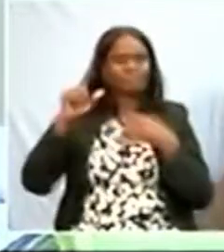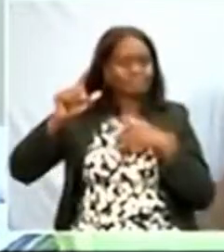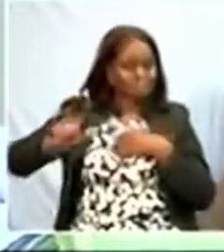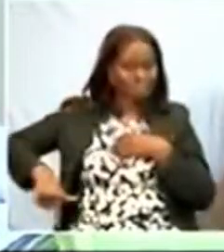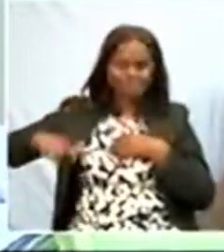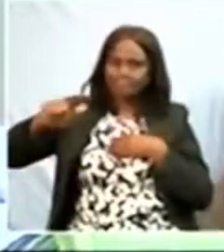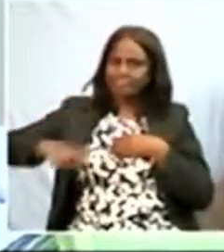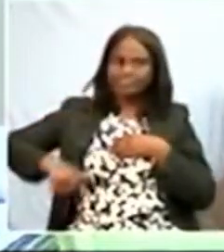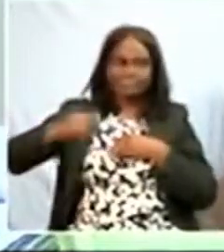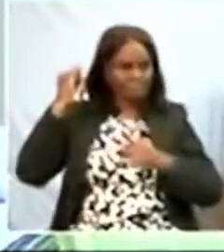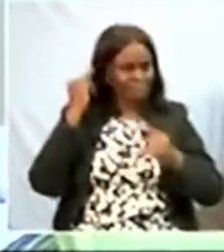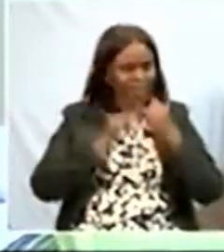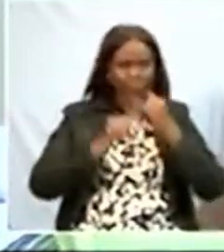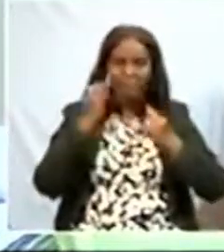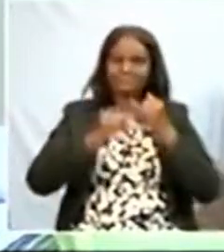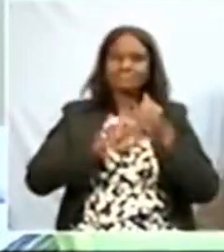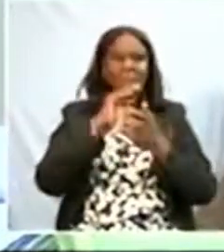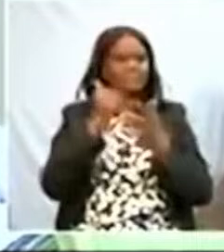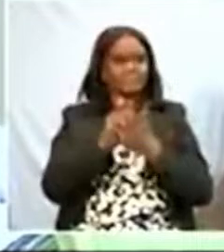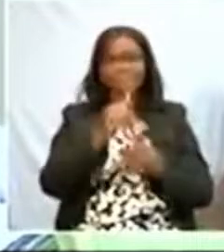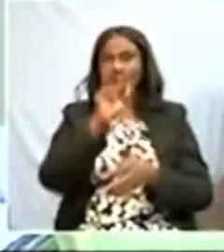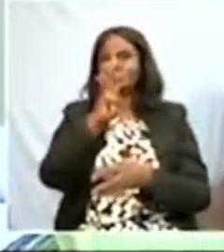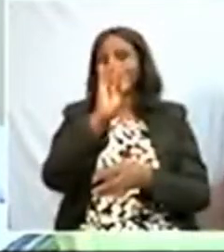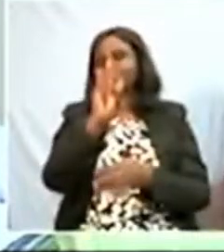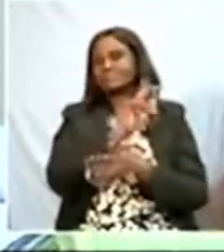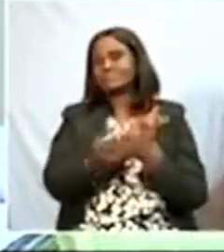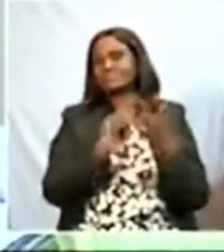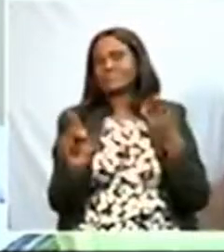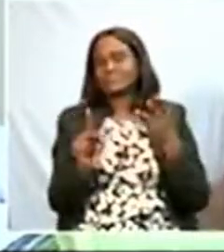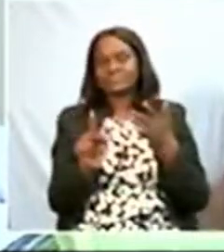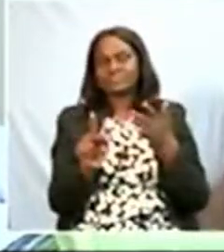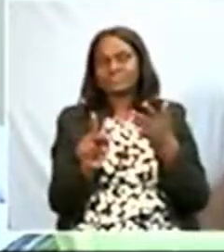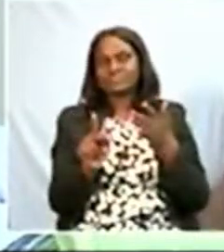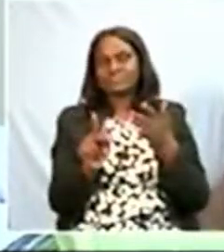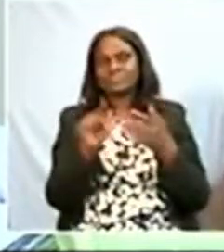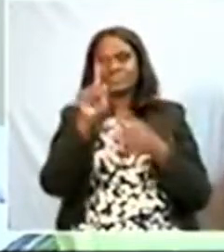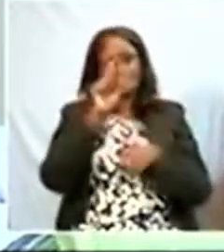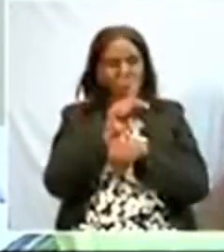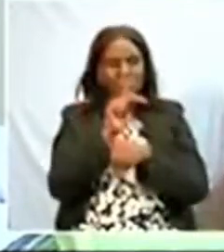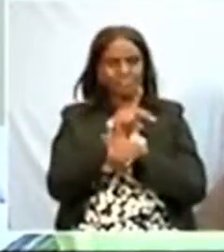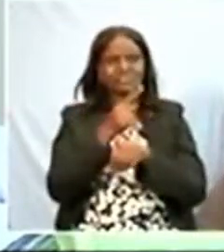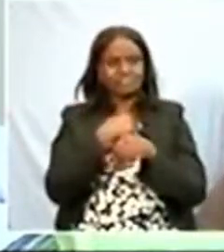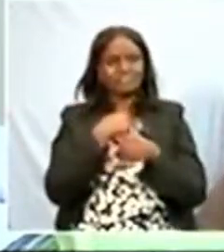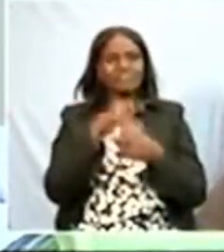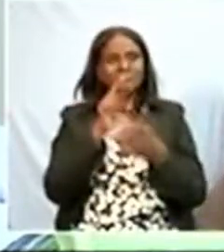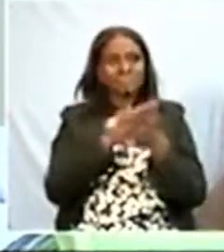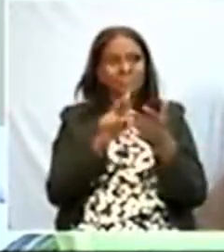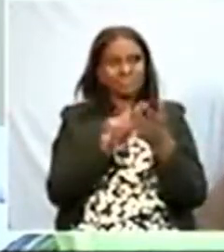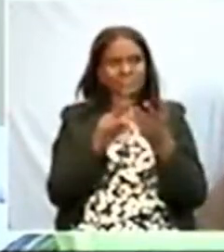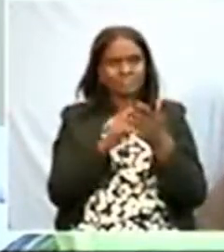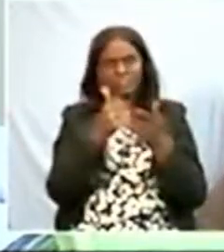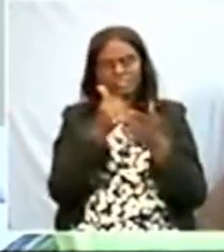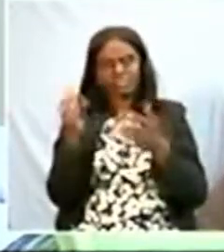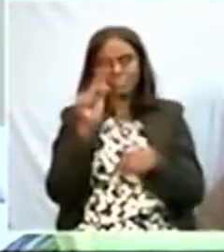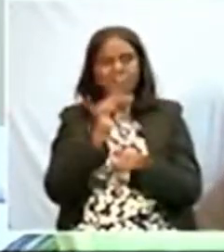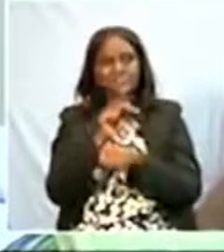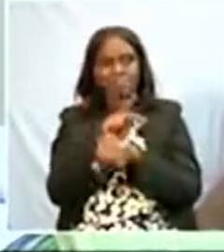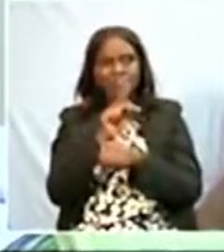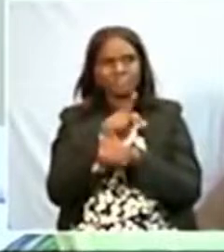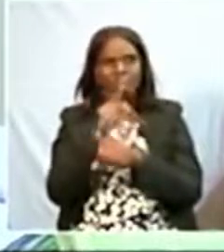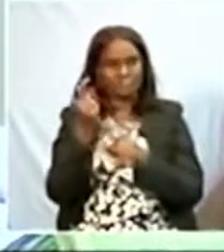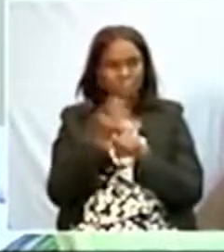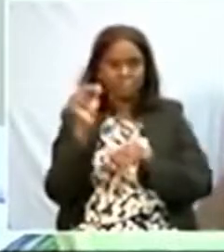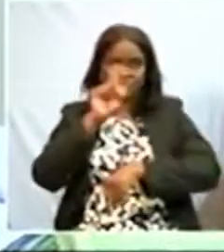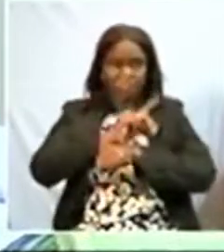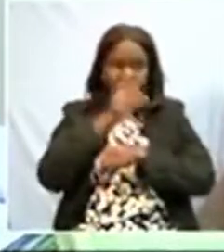delayed completion. 47 weeks, one project. I will read them. The other project, from the